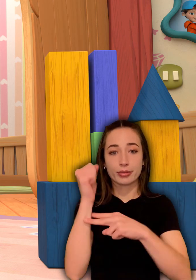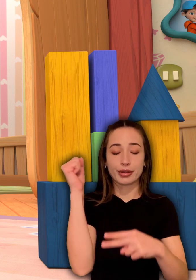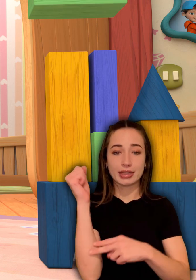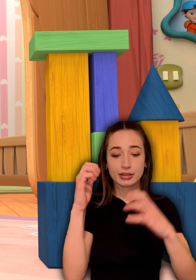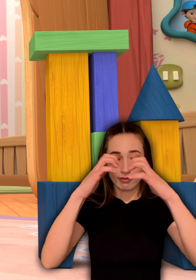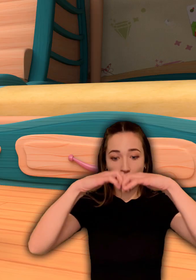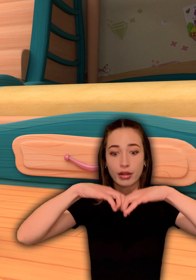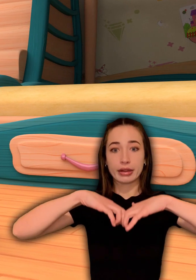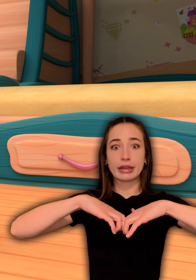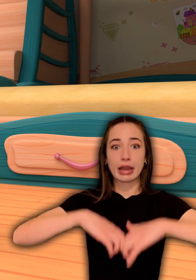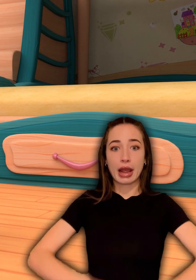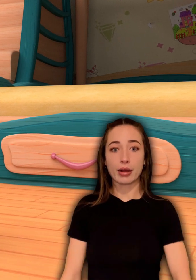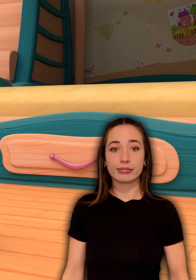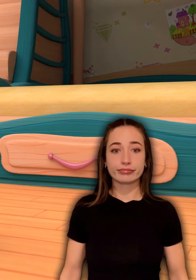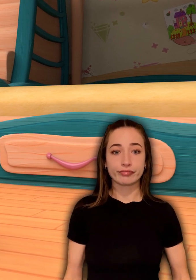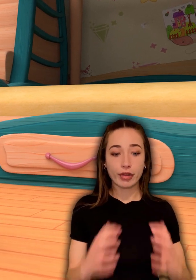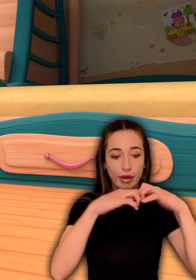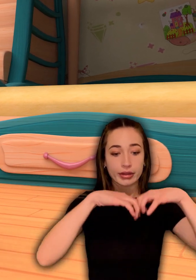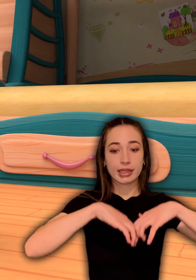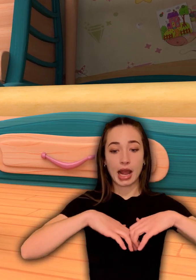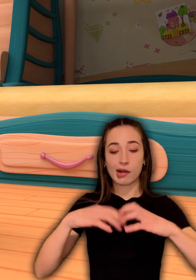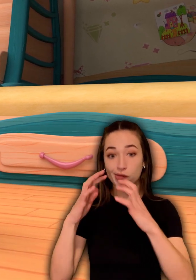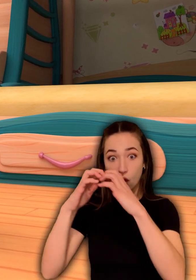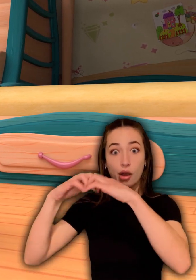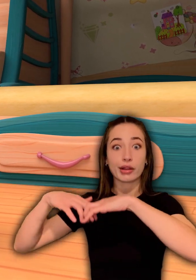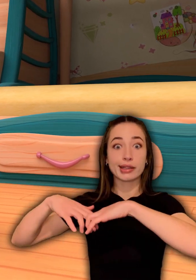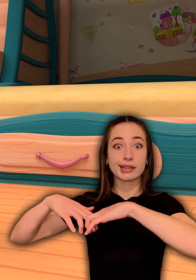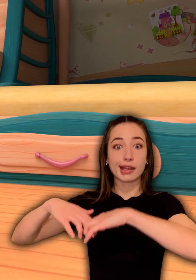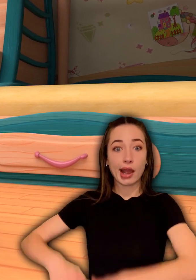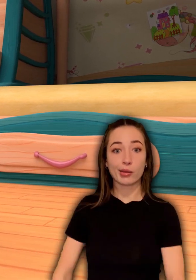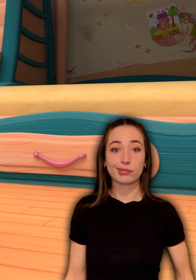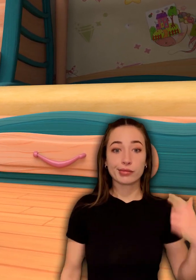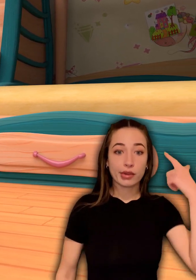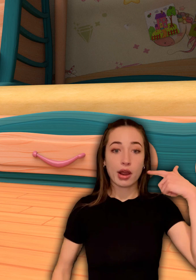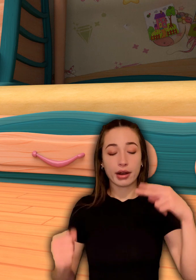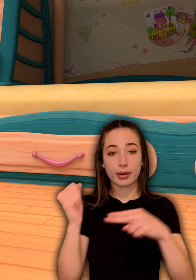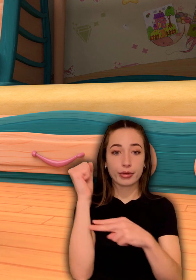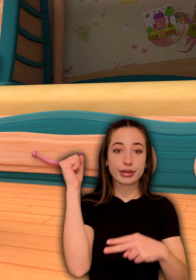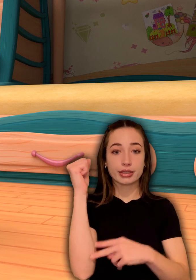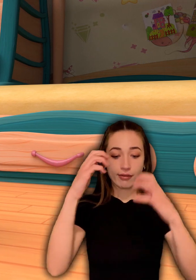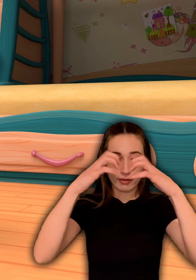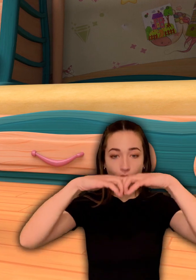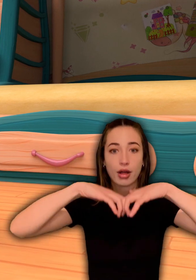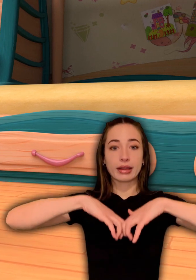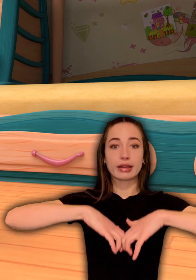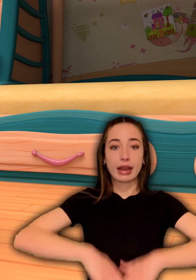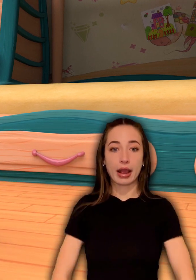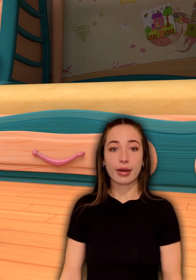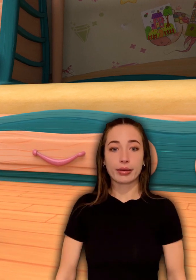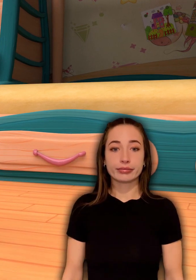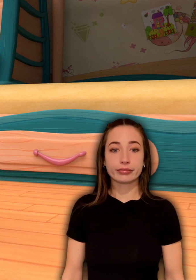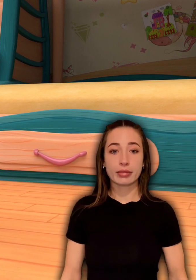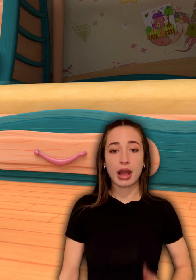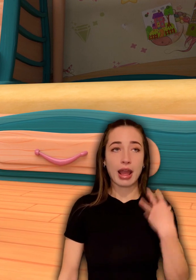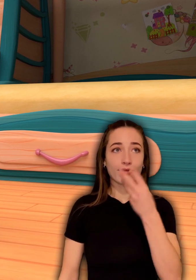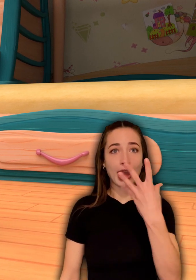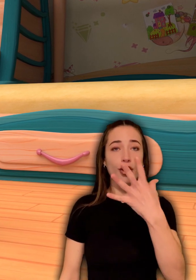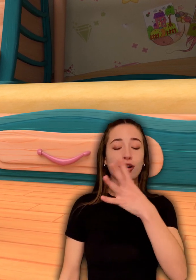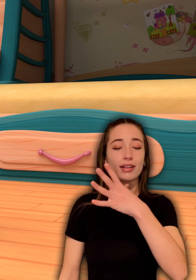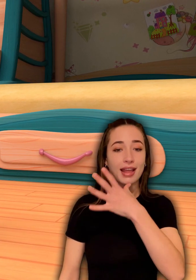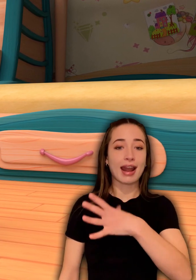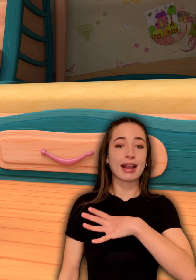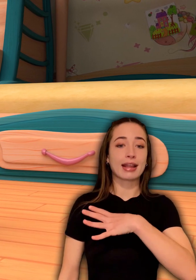London Bridge is falling down falling down falling down London bridge is falling down